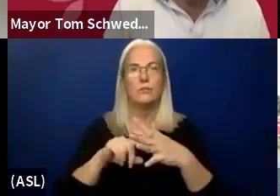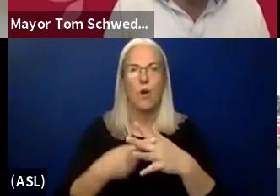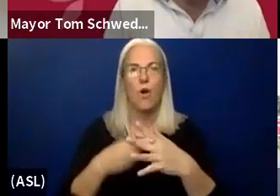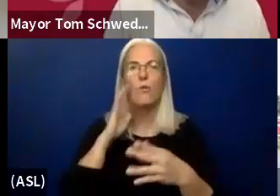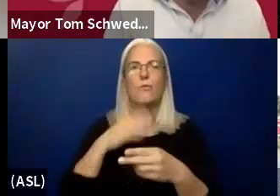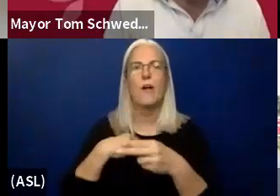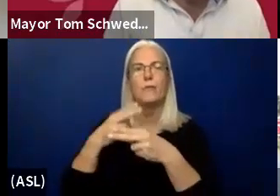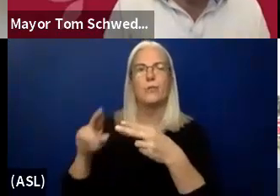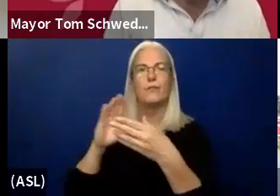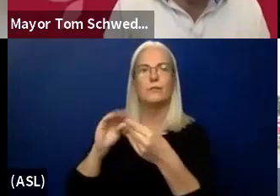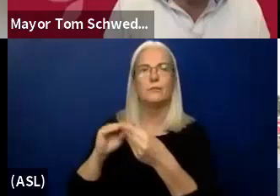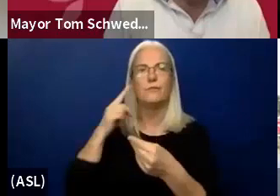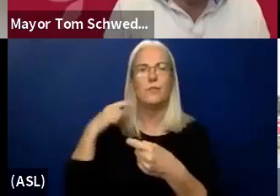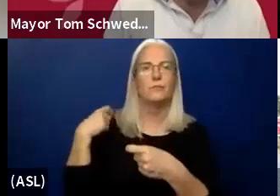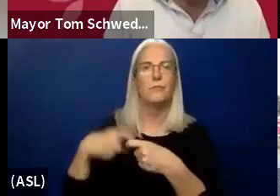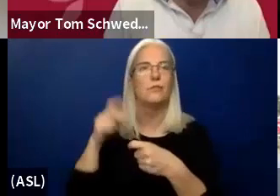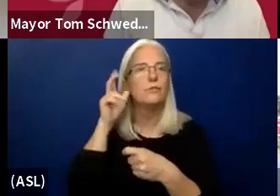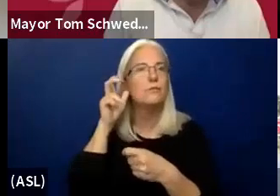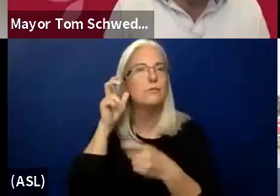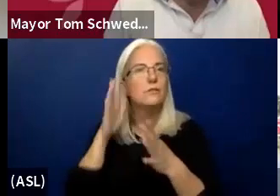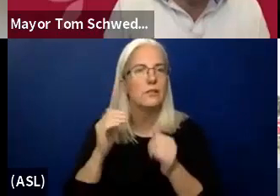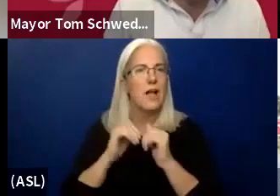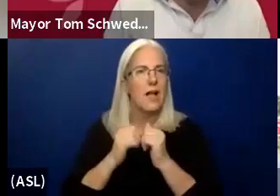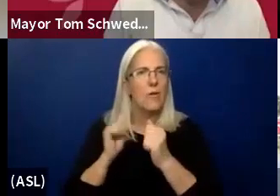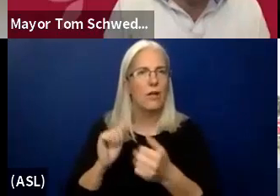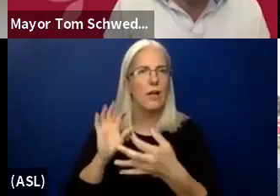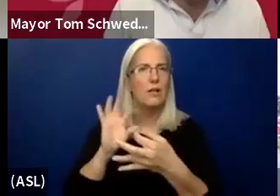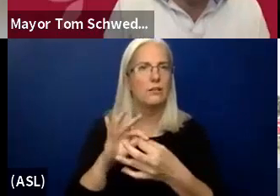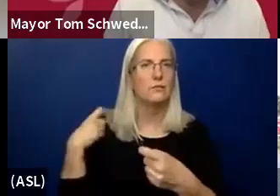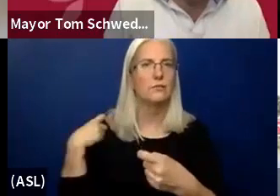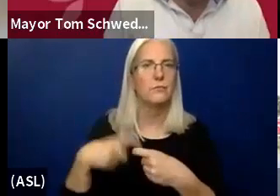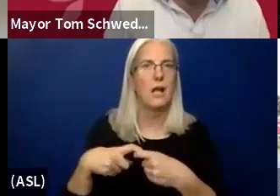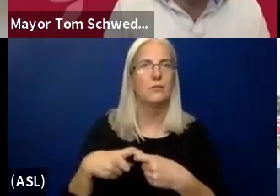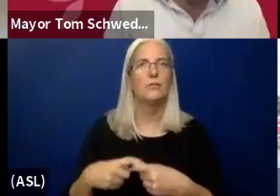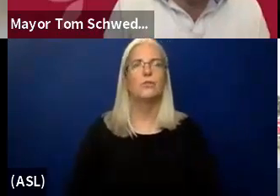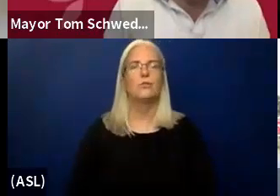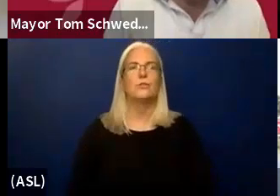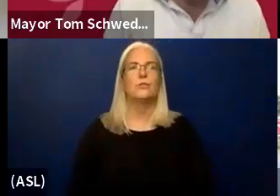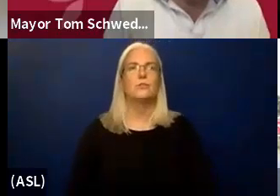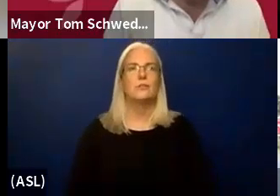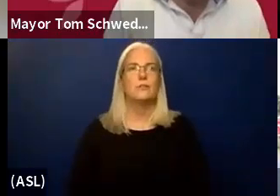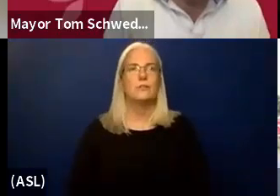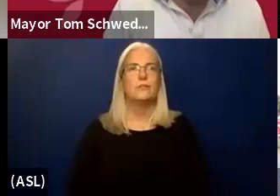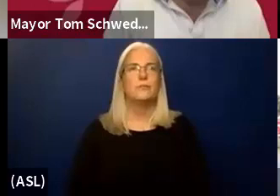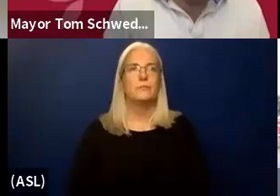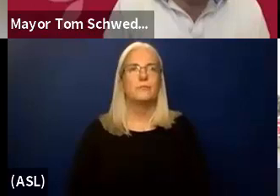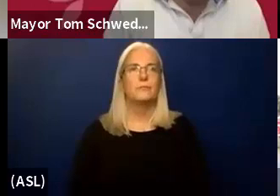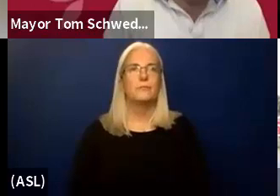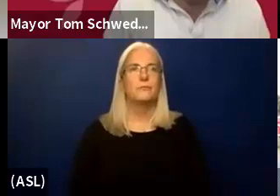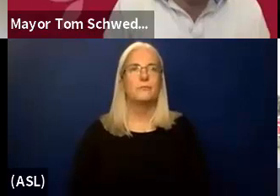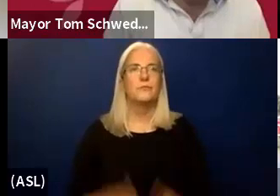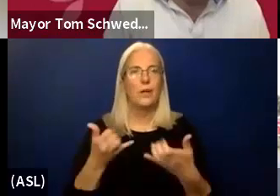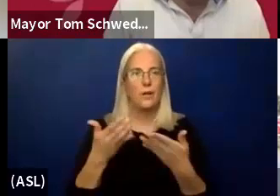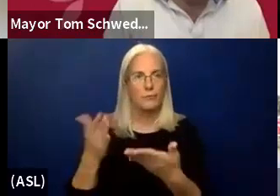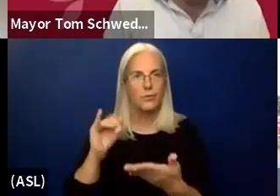Spanish-speaking viewers about a translated version of this broadcast that is available simultaneously. Jose?